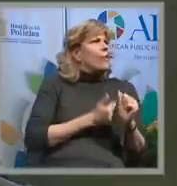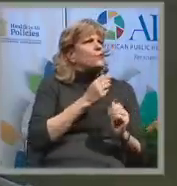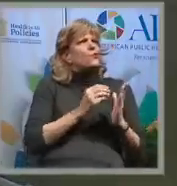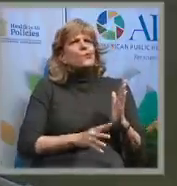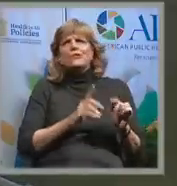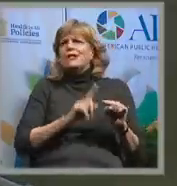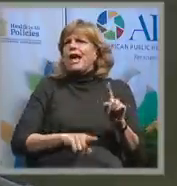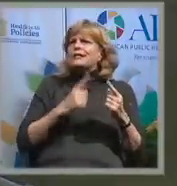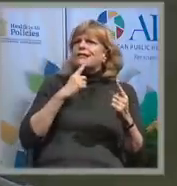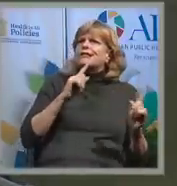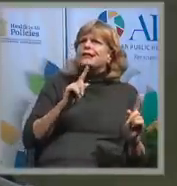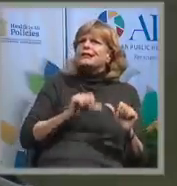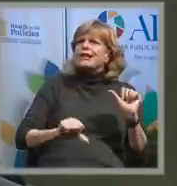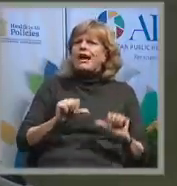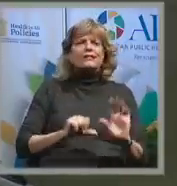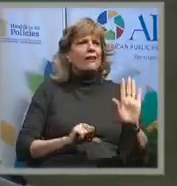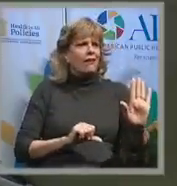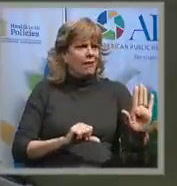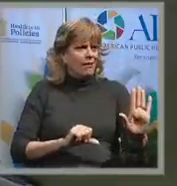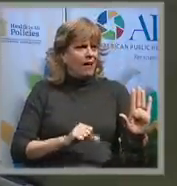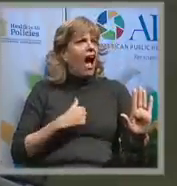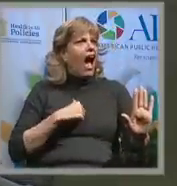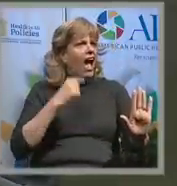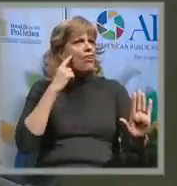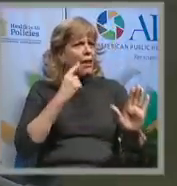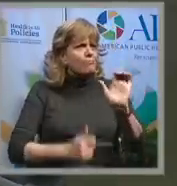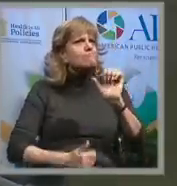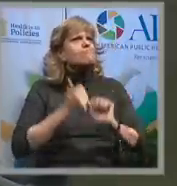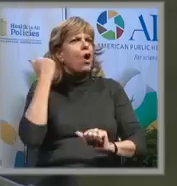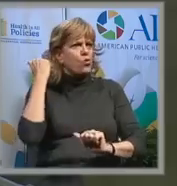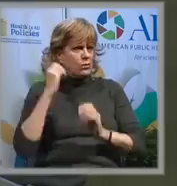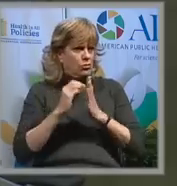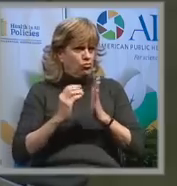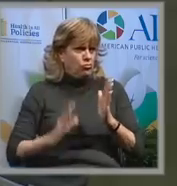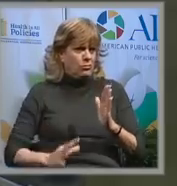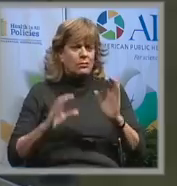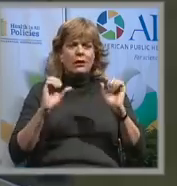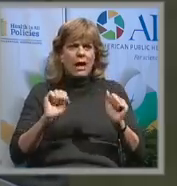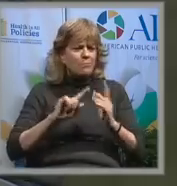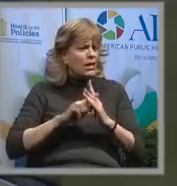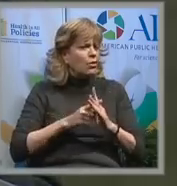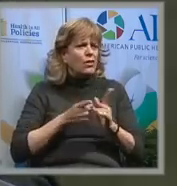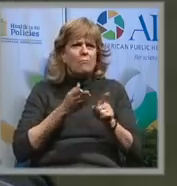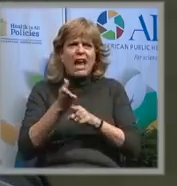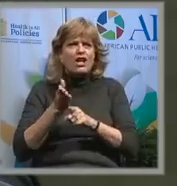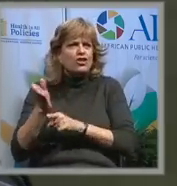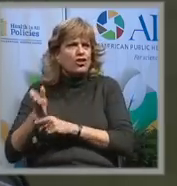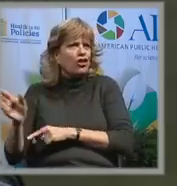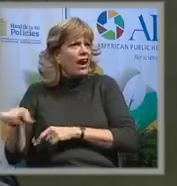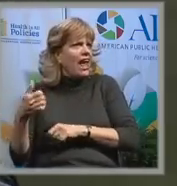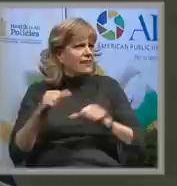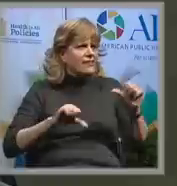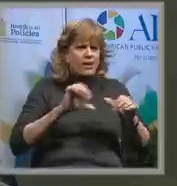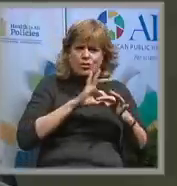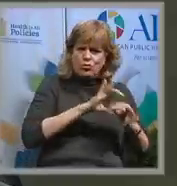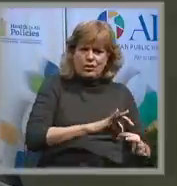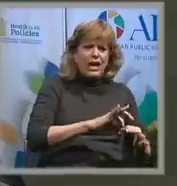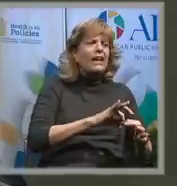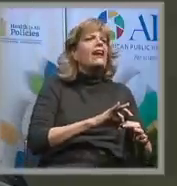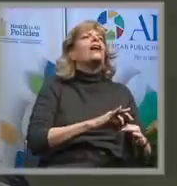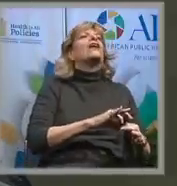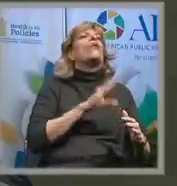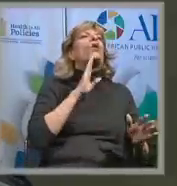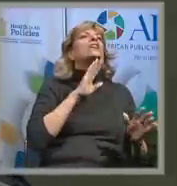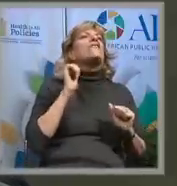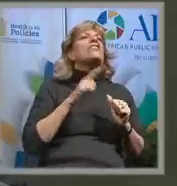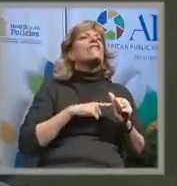succeed in science. The majority of students, in fact, of all races, who begin with a major in any of the science-related areas will leave it within